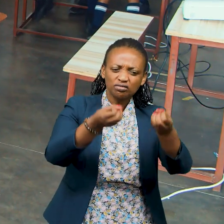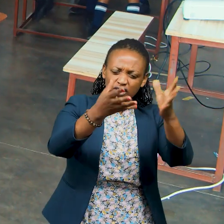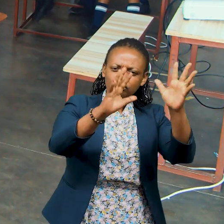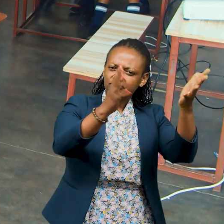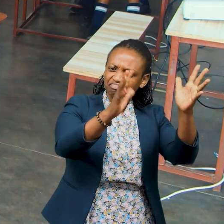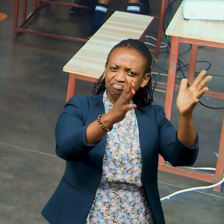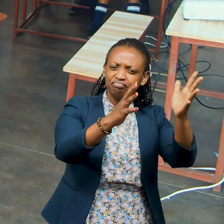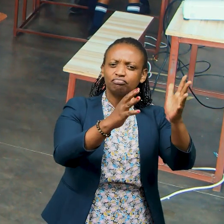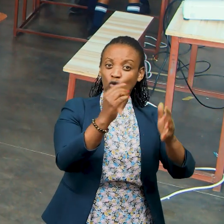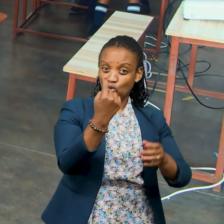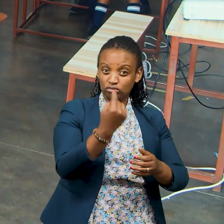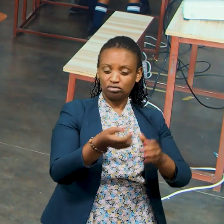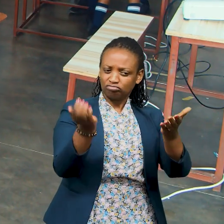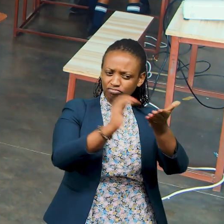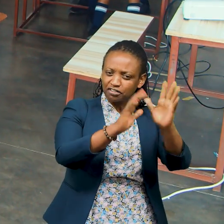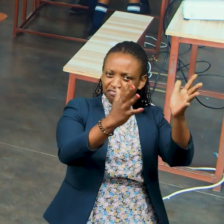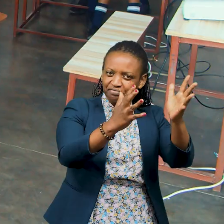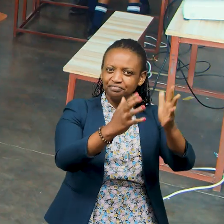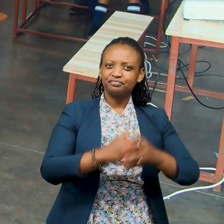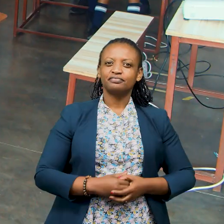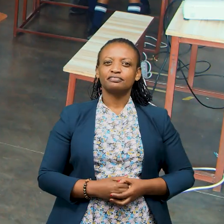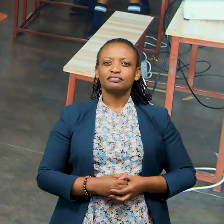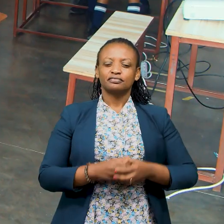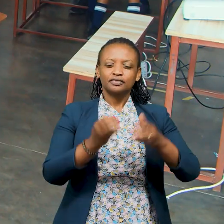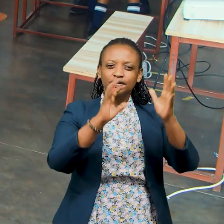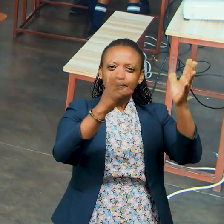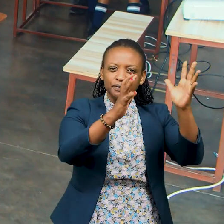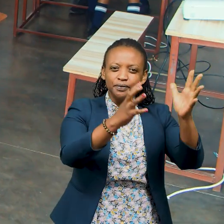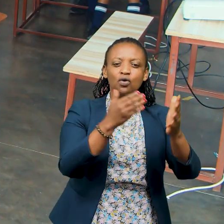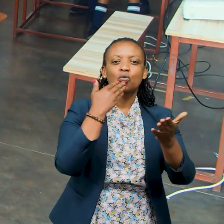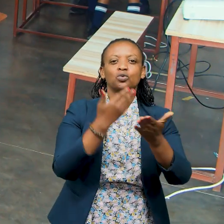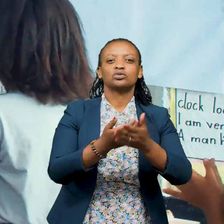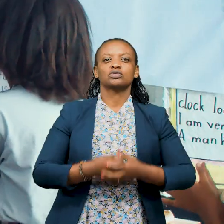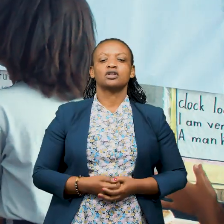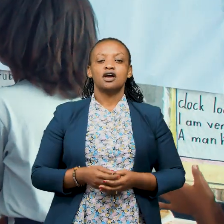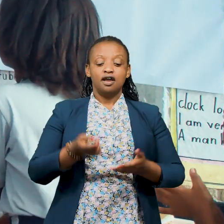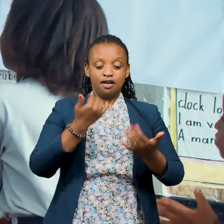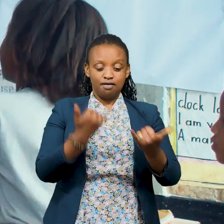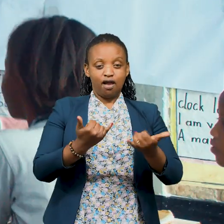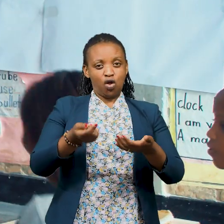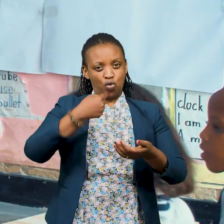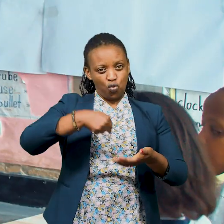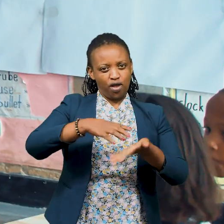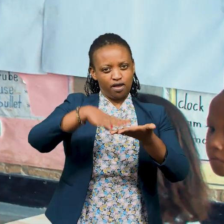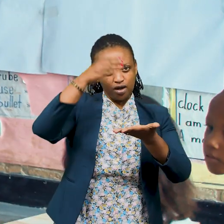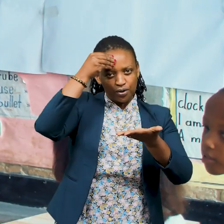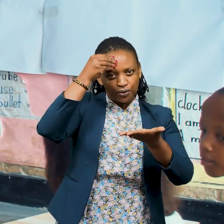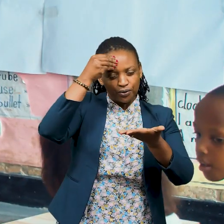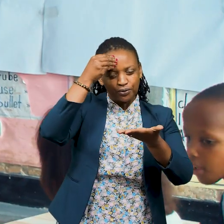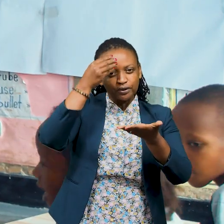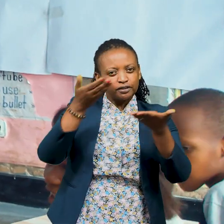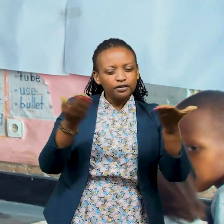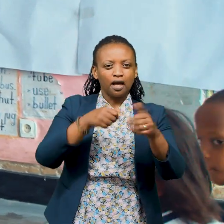Very good. Can you clap for Keza once? Clap for her once? Twice? Very good. We are